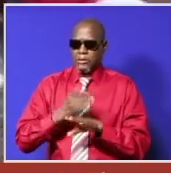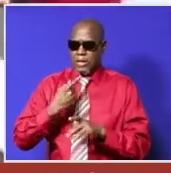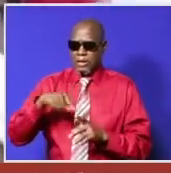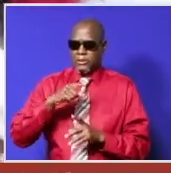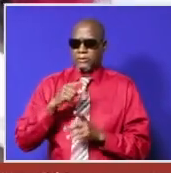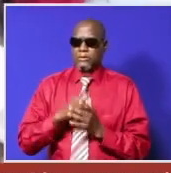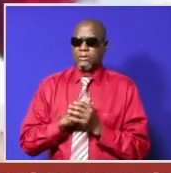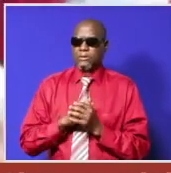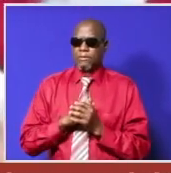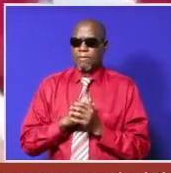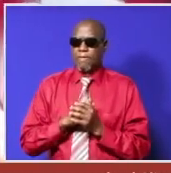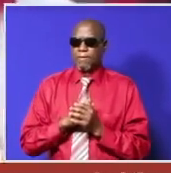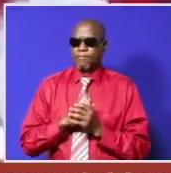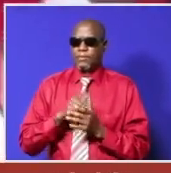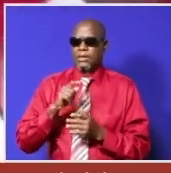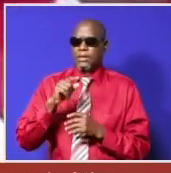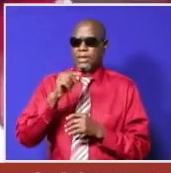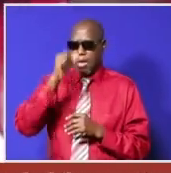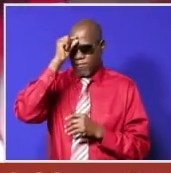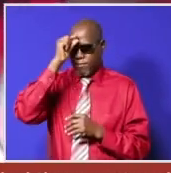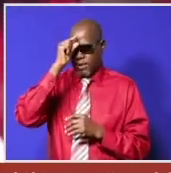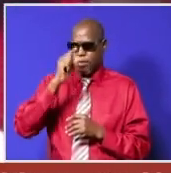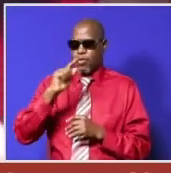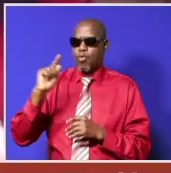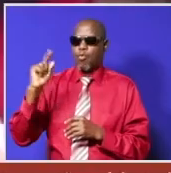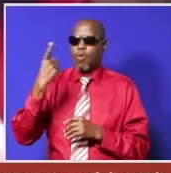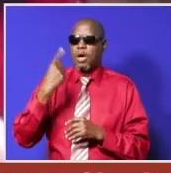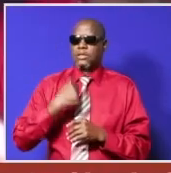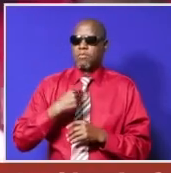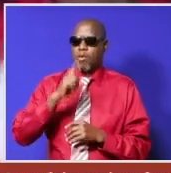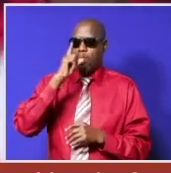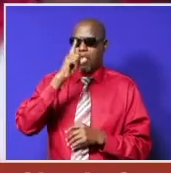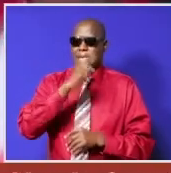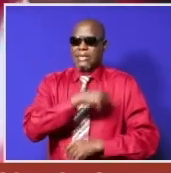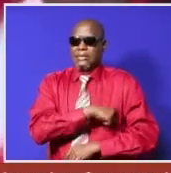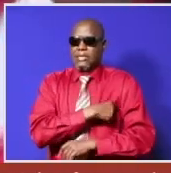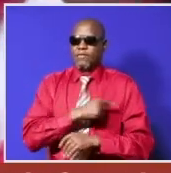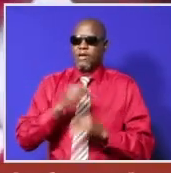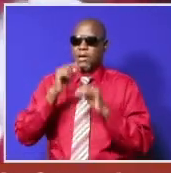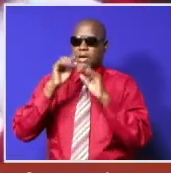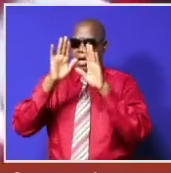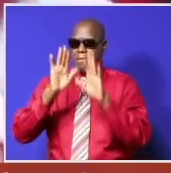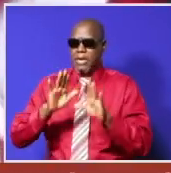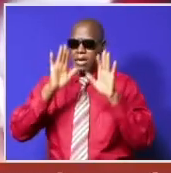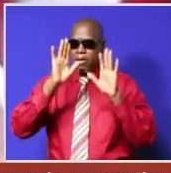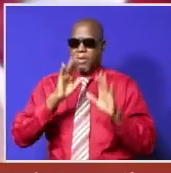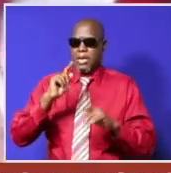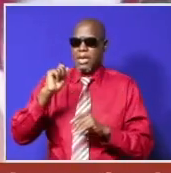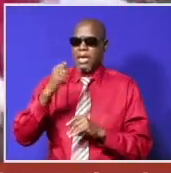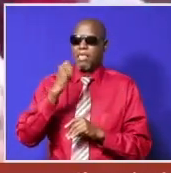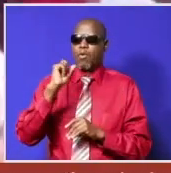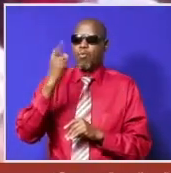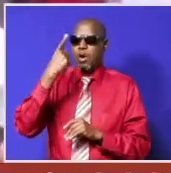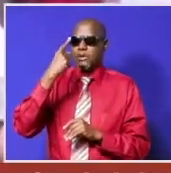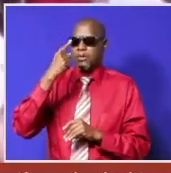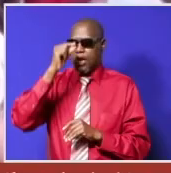hivi, hii serikali ya Kenya Kwanza ndio tulipigania. I'm one of the chief campaigners of Kenya Kwanza government. I'm